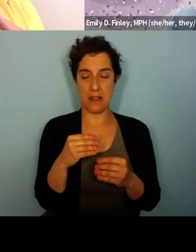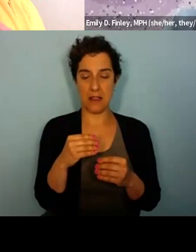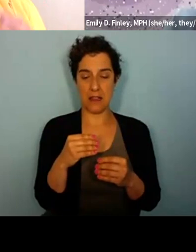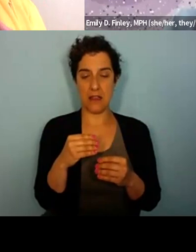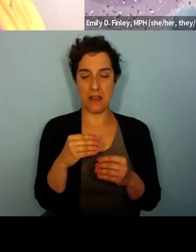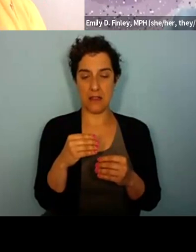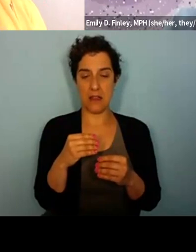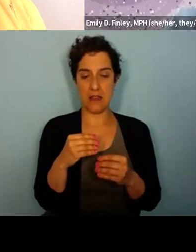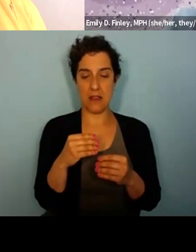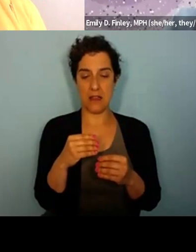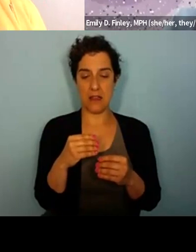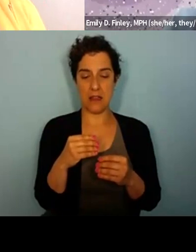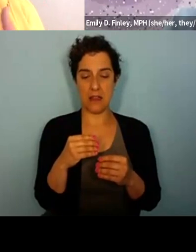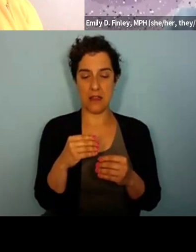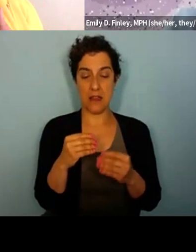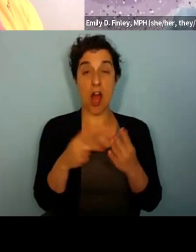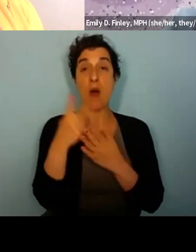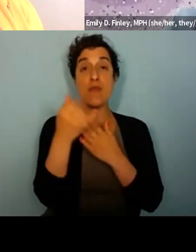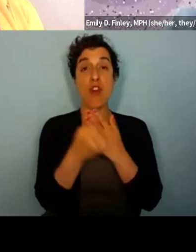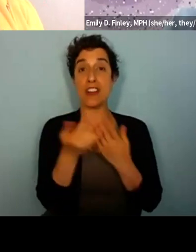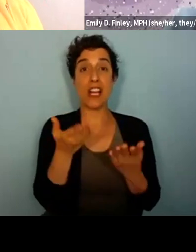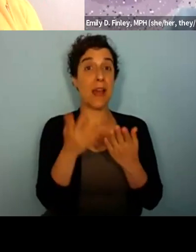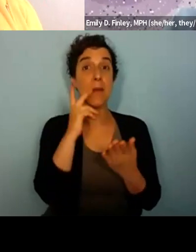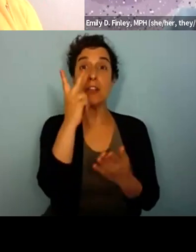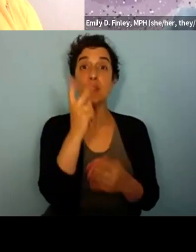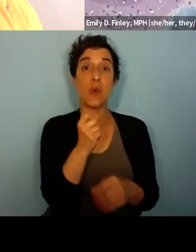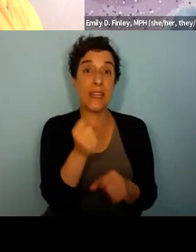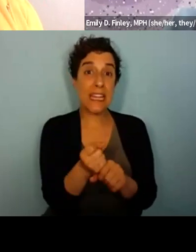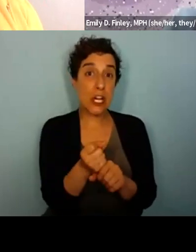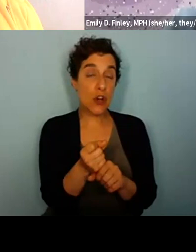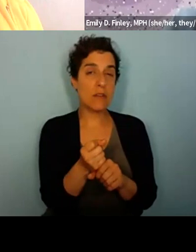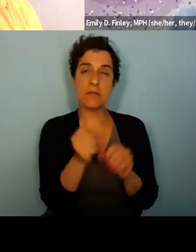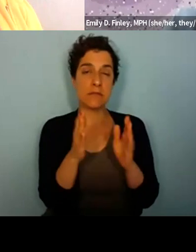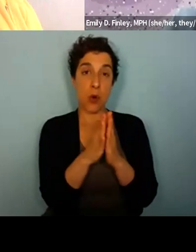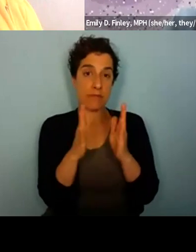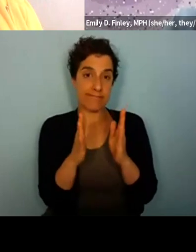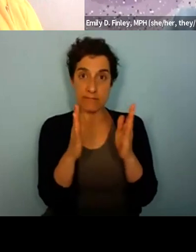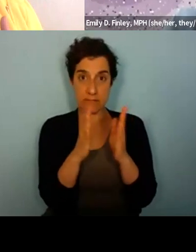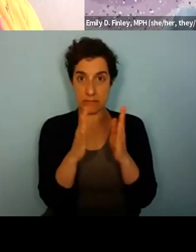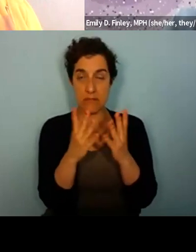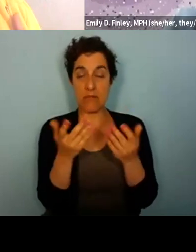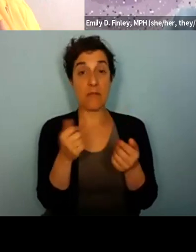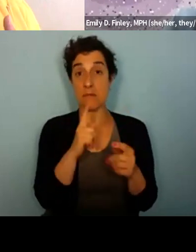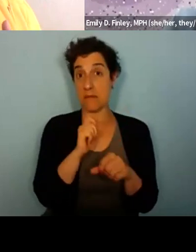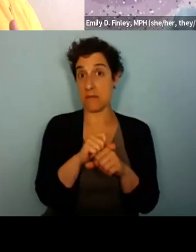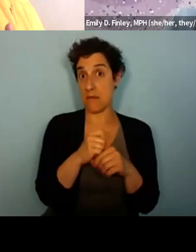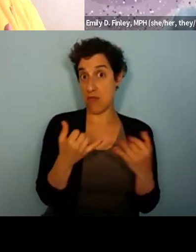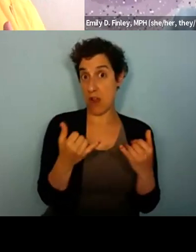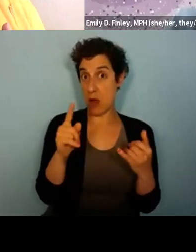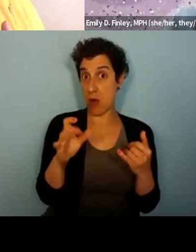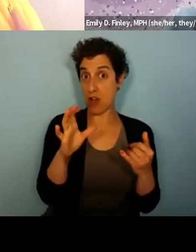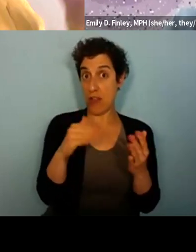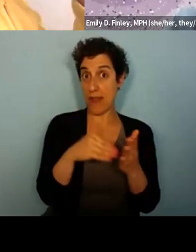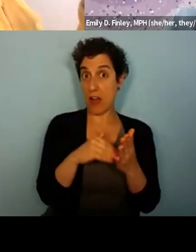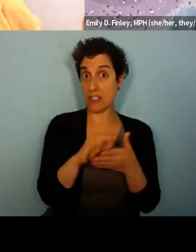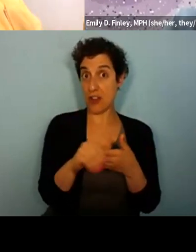it needs to, even though the projects may only be for 2 years or however long, and actually, right now, like $100,000 is not